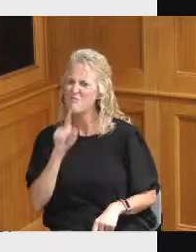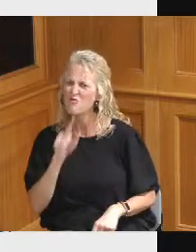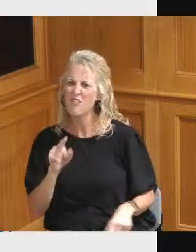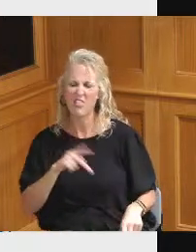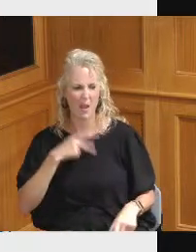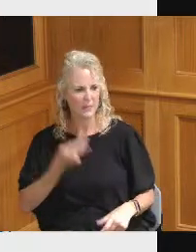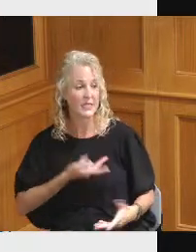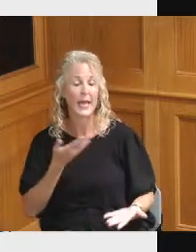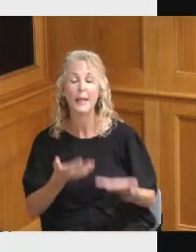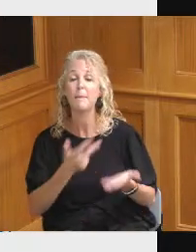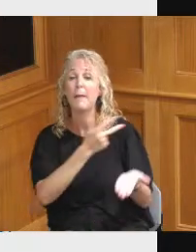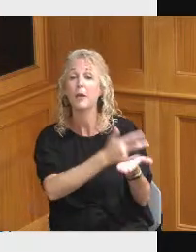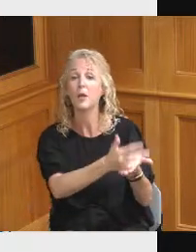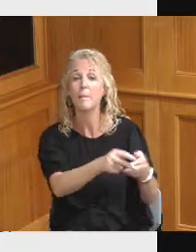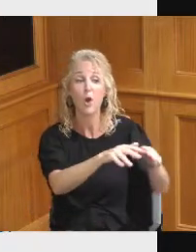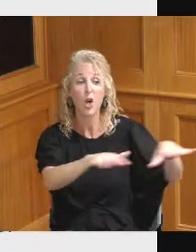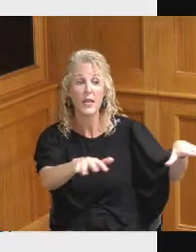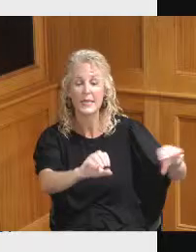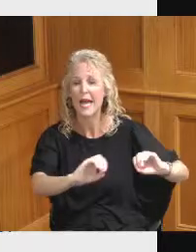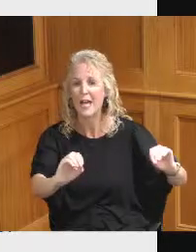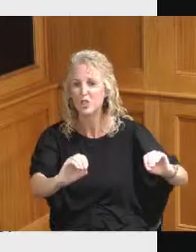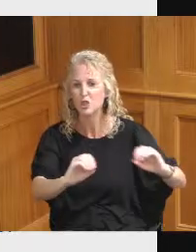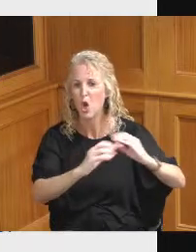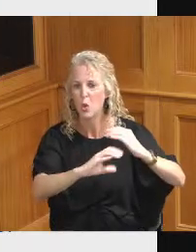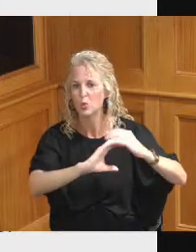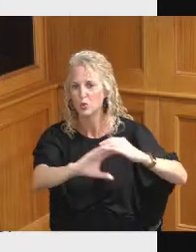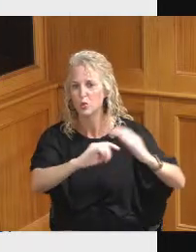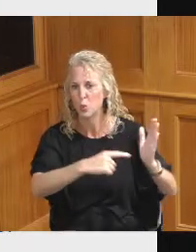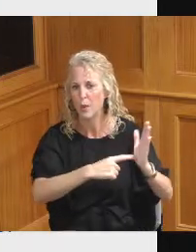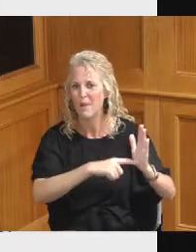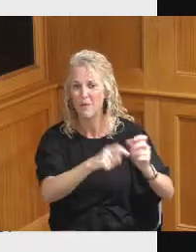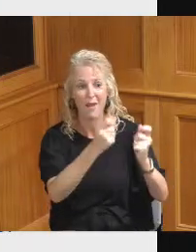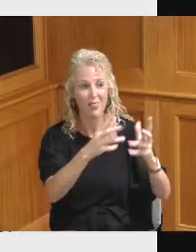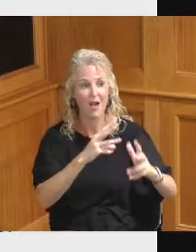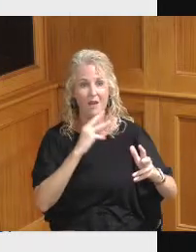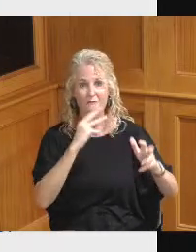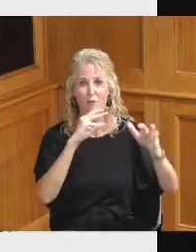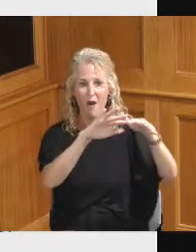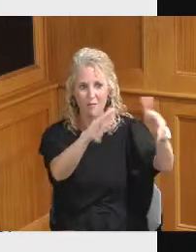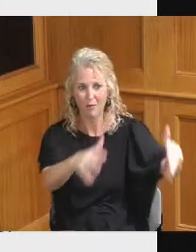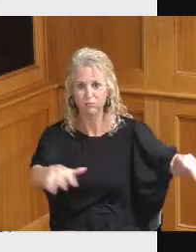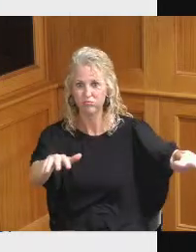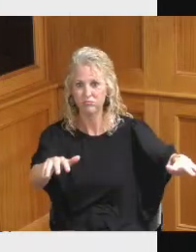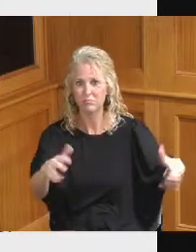identify of a parking lot that wasn't paying any sewer bill but was contributing a lot of flow.